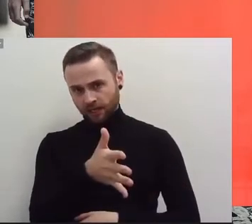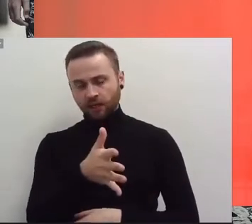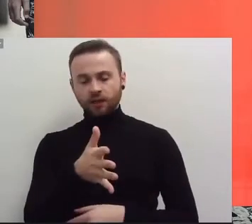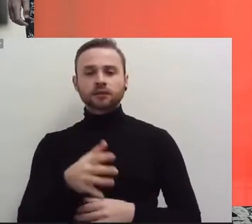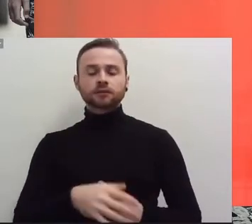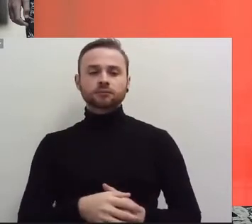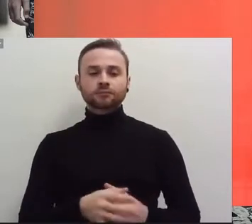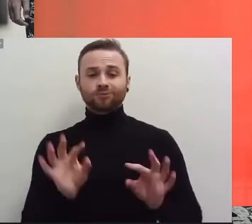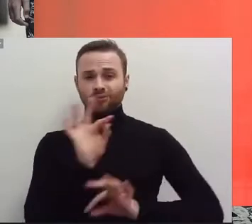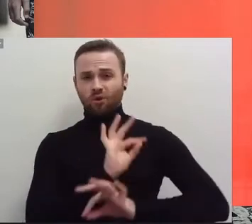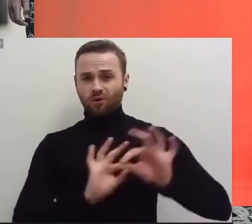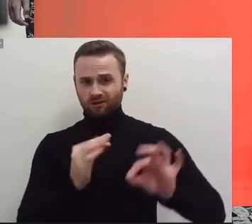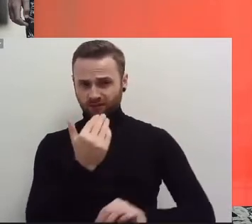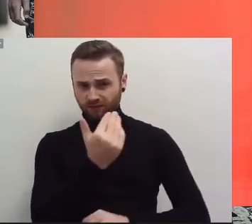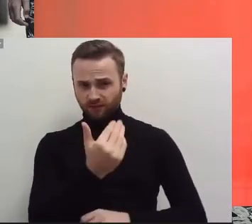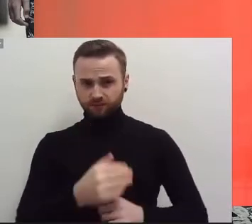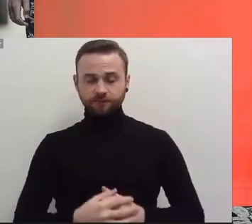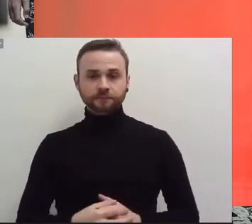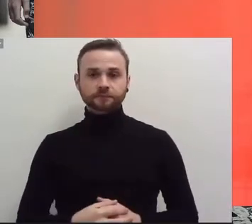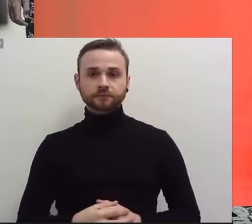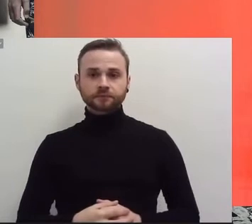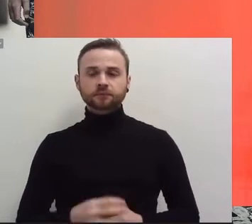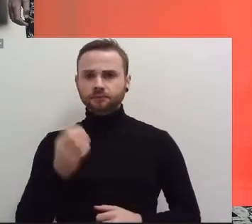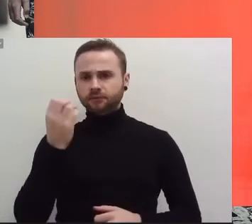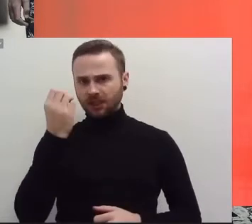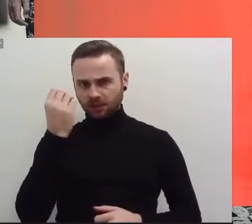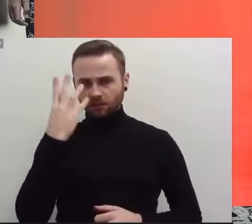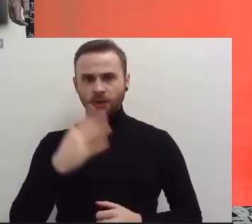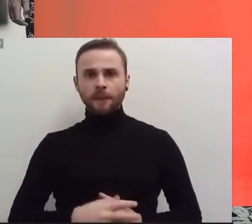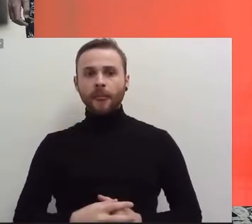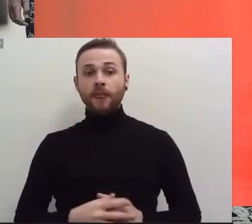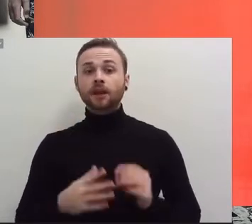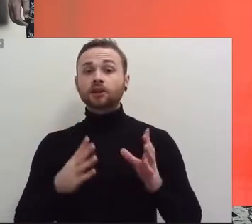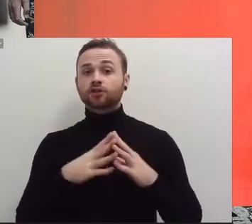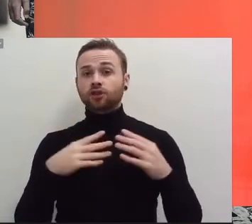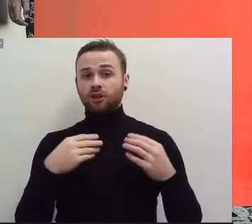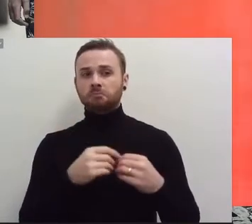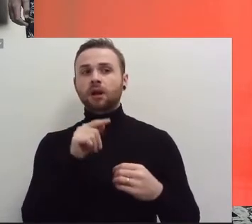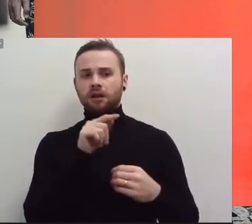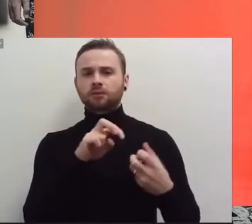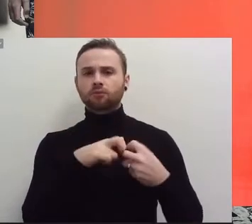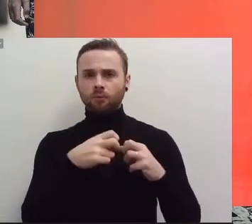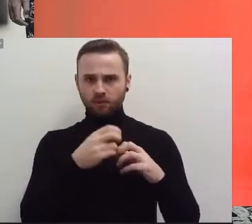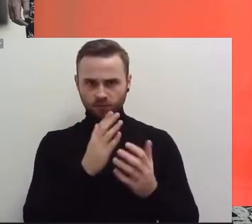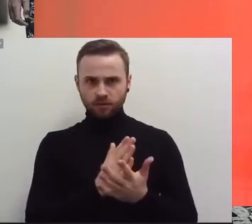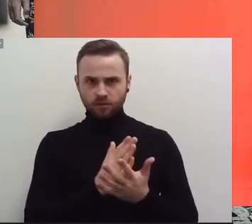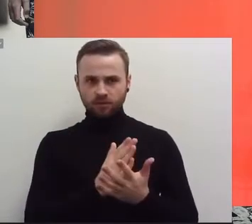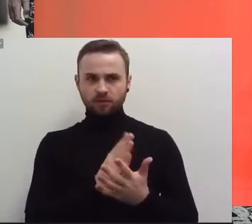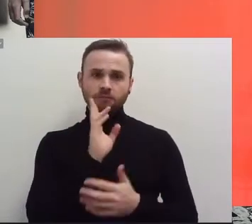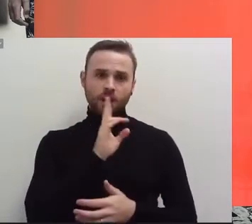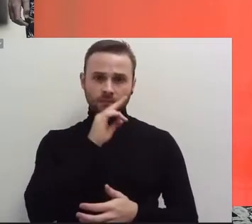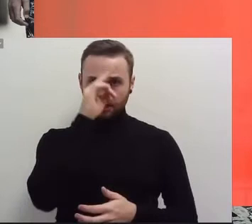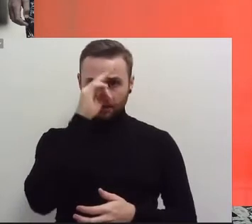has issues with the problematic relationships between each other, and they don't have traditions, they sometimes don't even